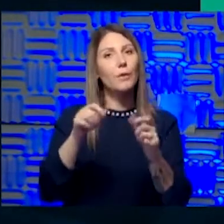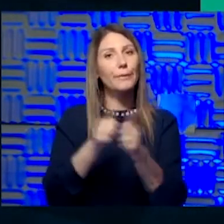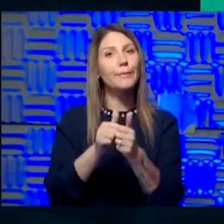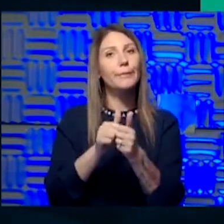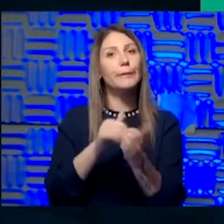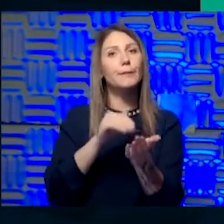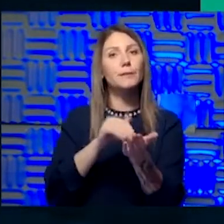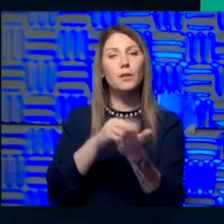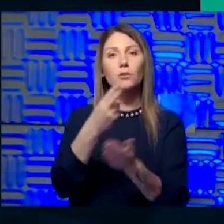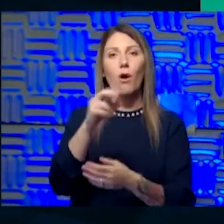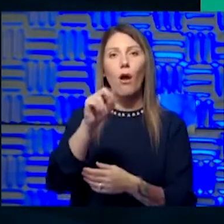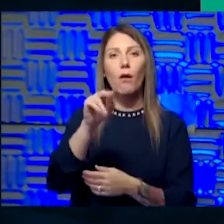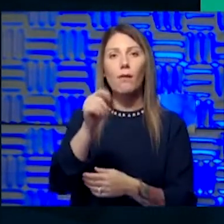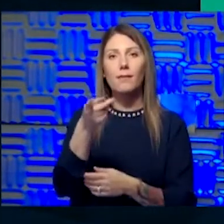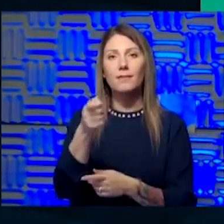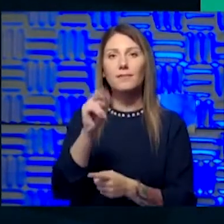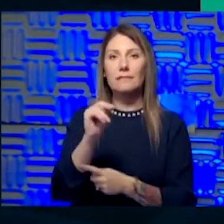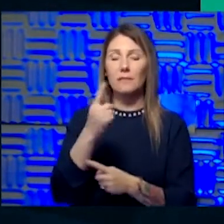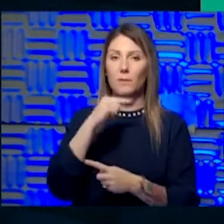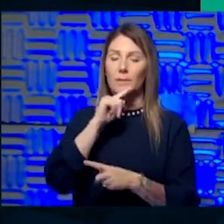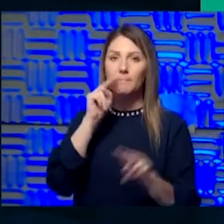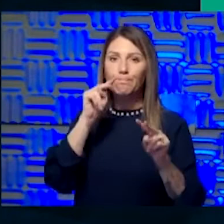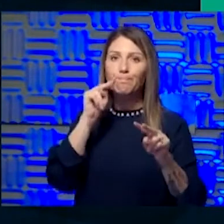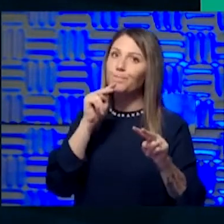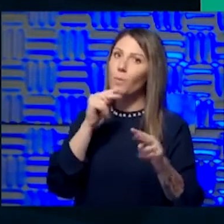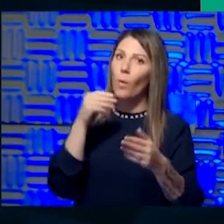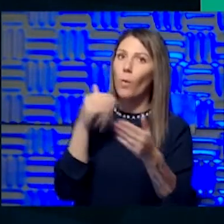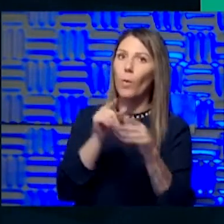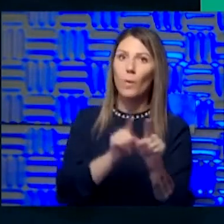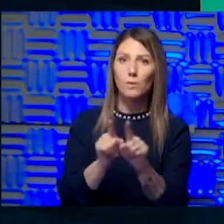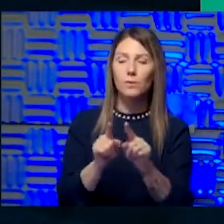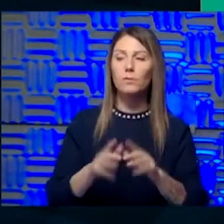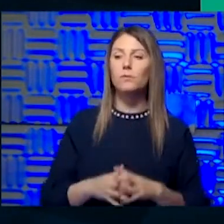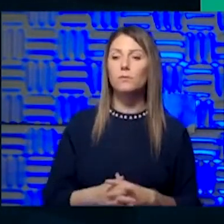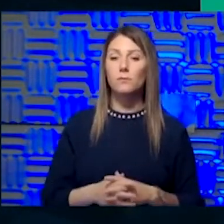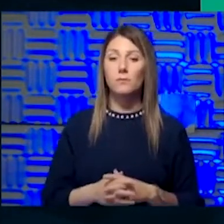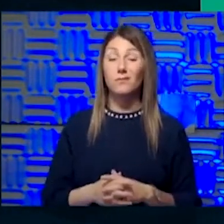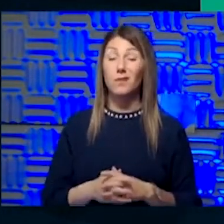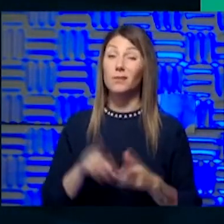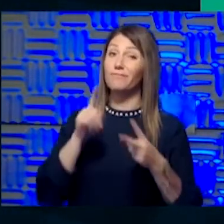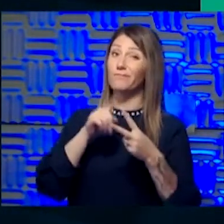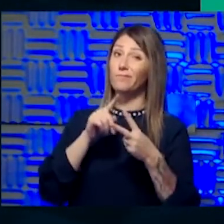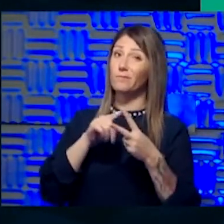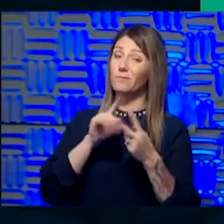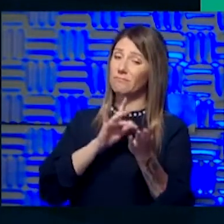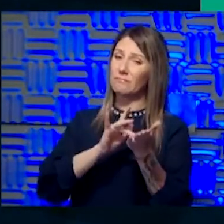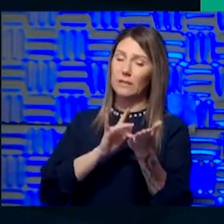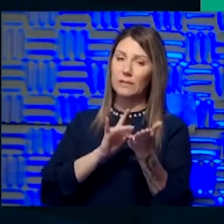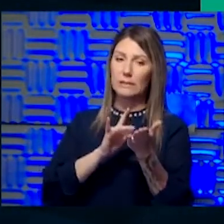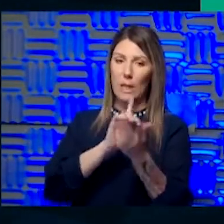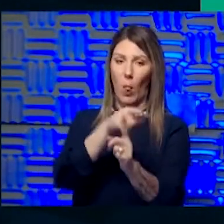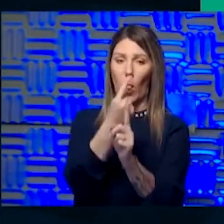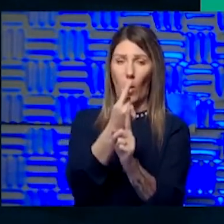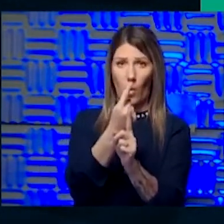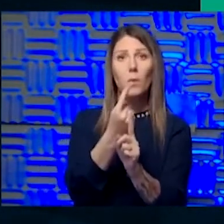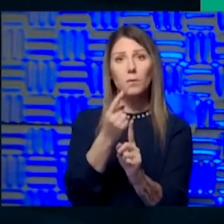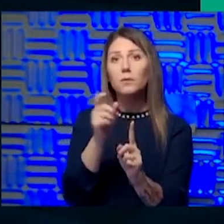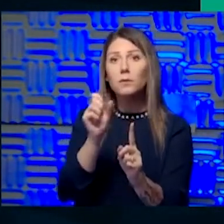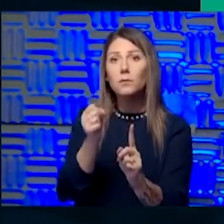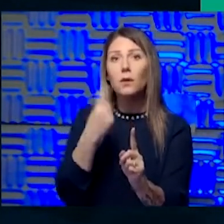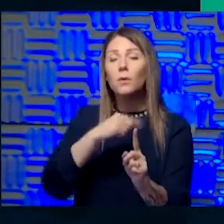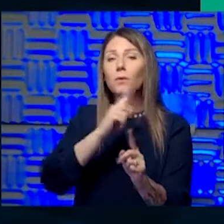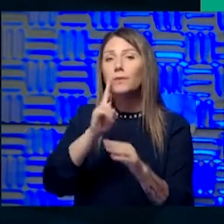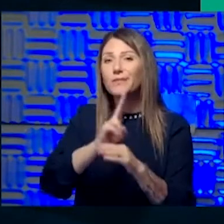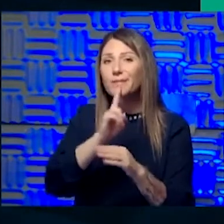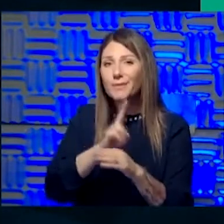We've been watching that very closely as well. And hydroxychloroquine by itself, yes, we do use